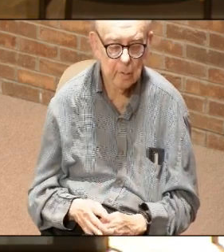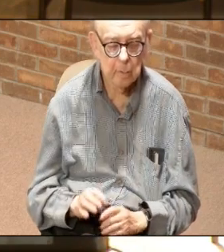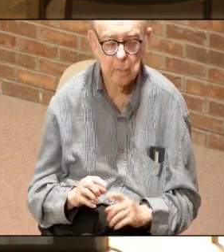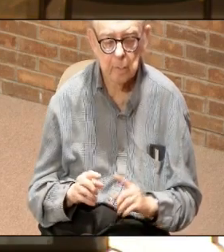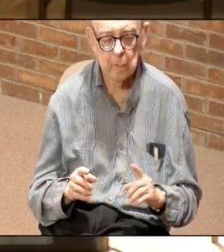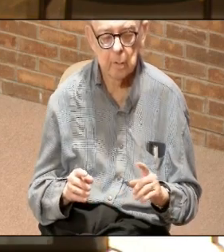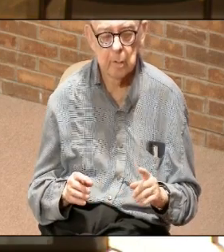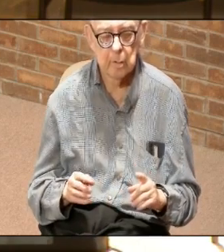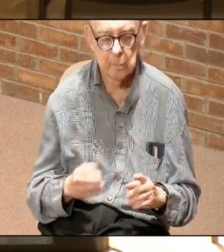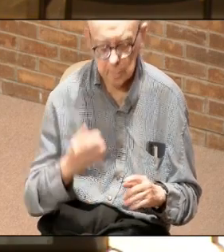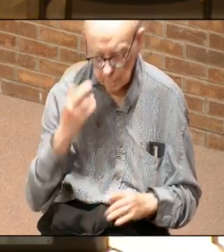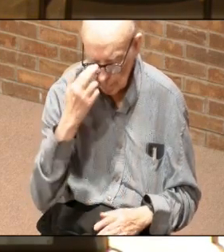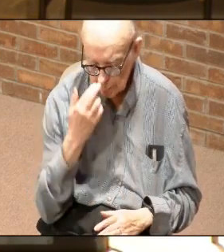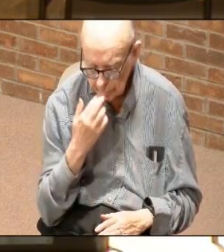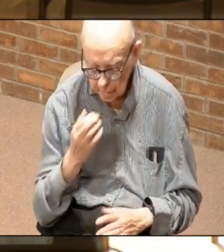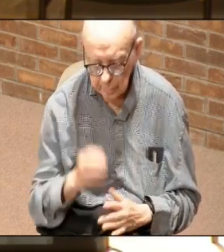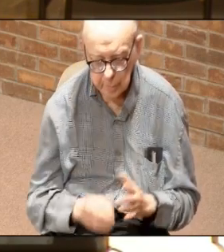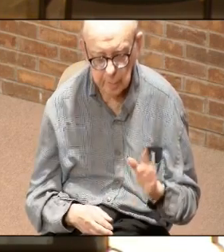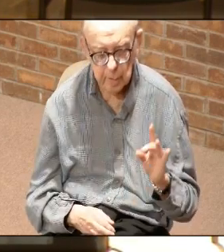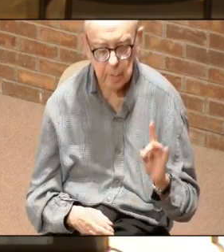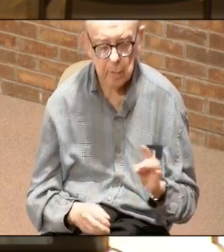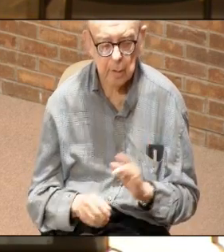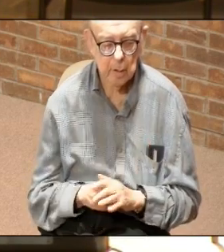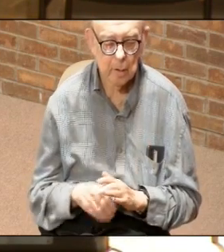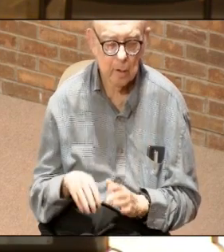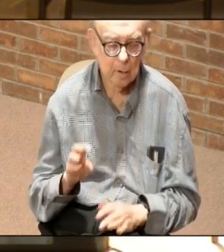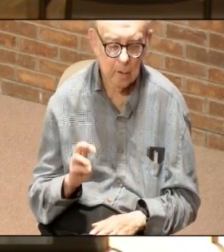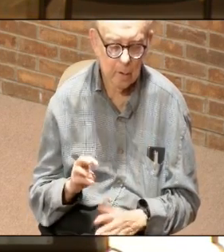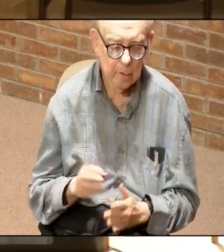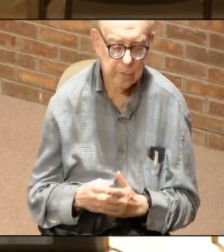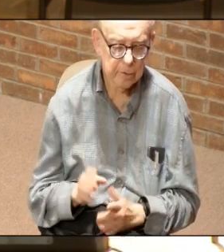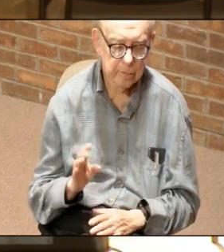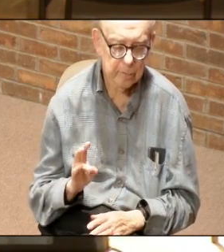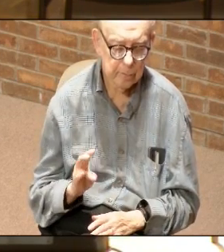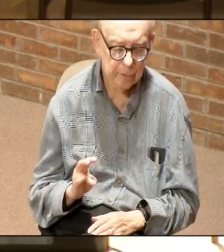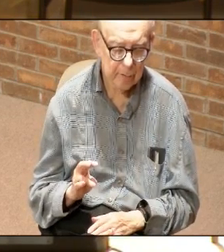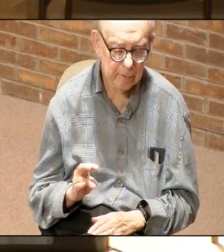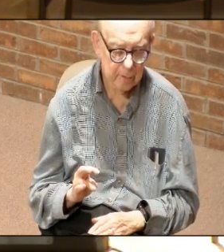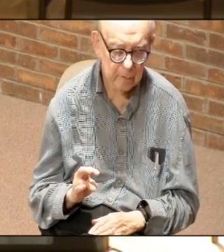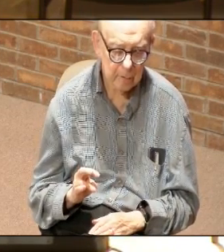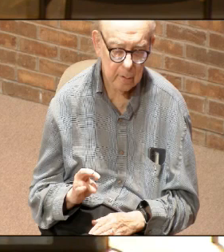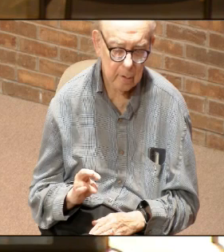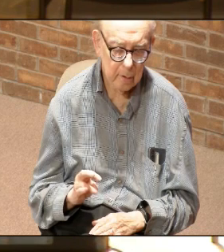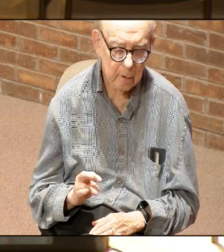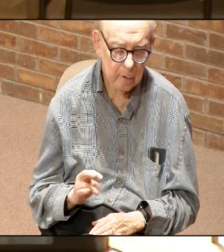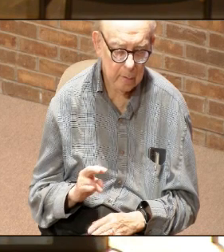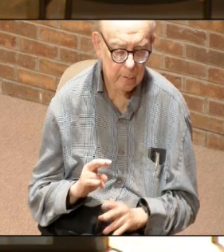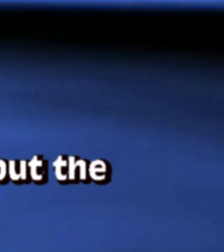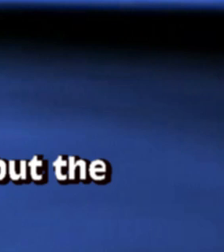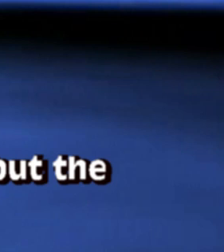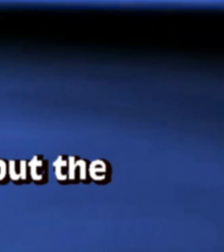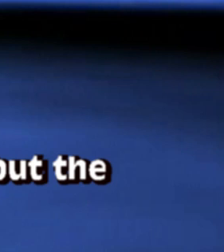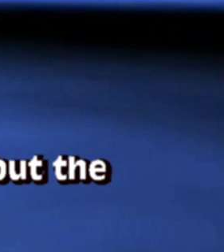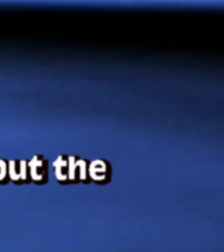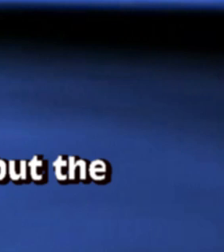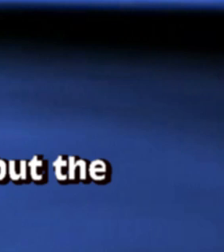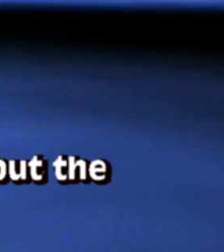But in Romans chapter 8, verses 6 through 7, look at what he says.